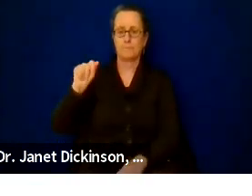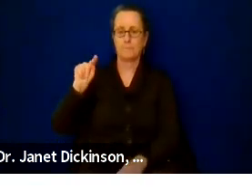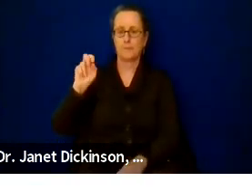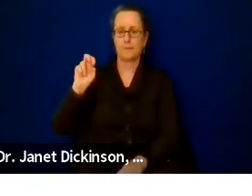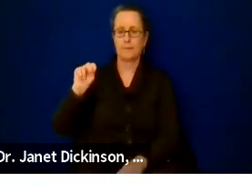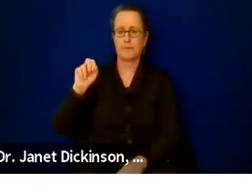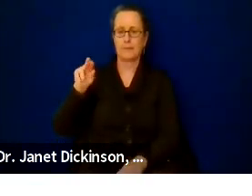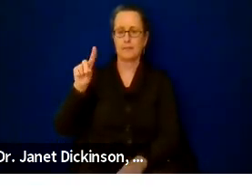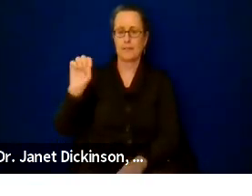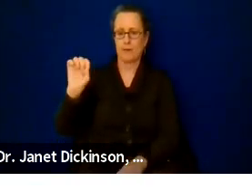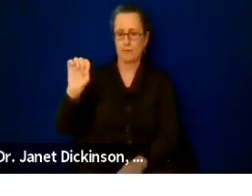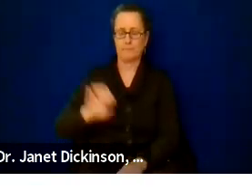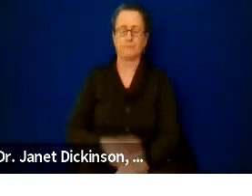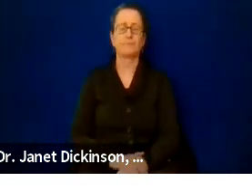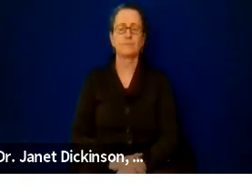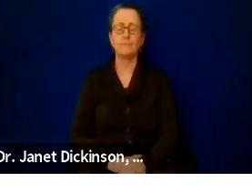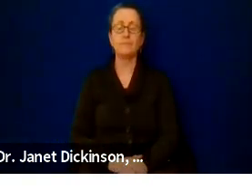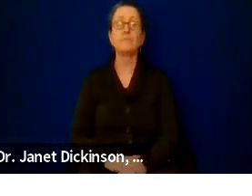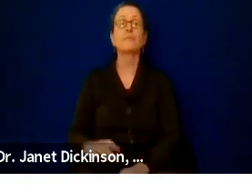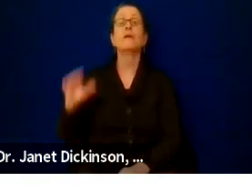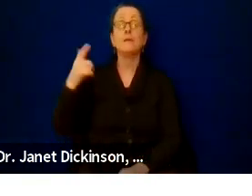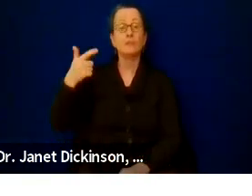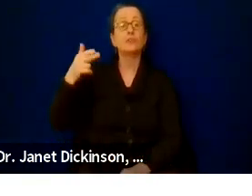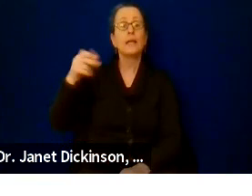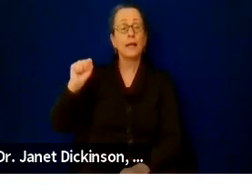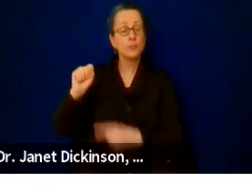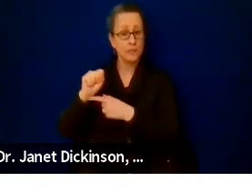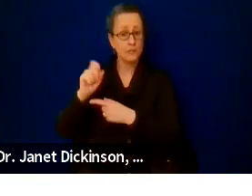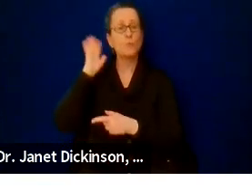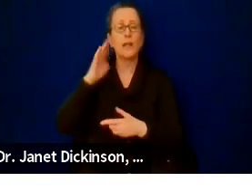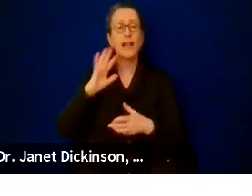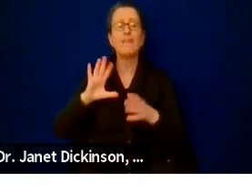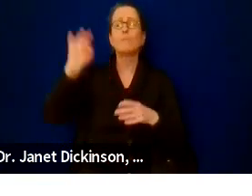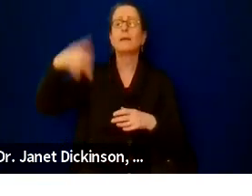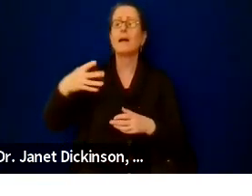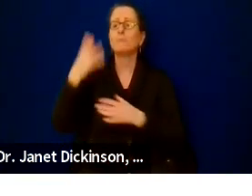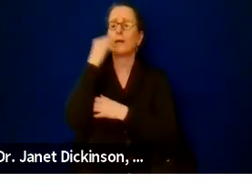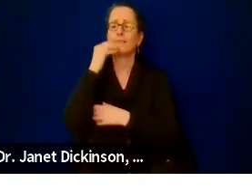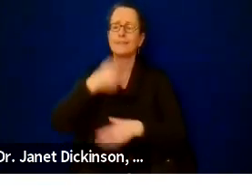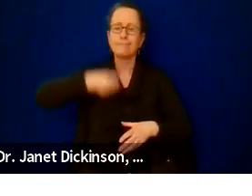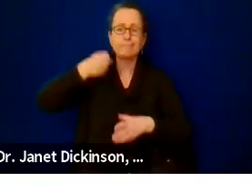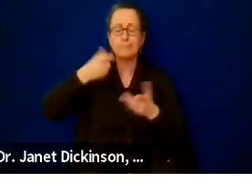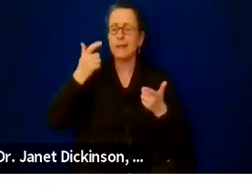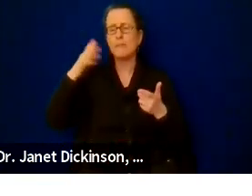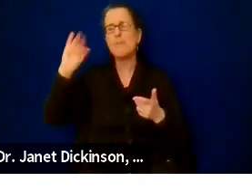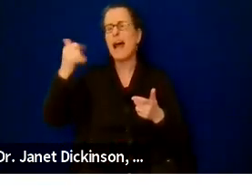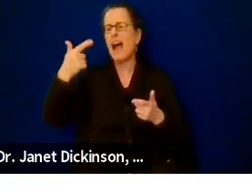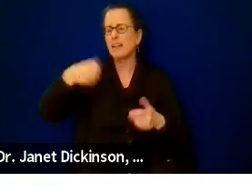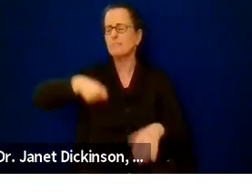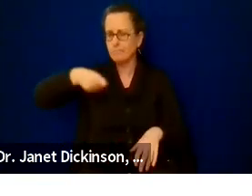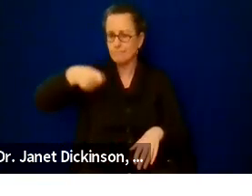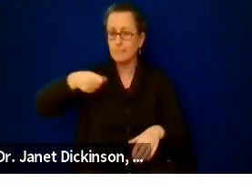At the high school, we will be doing grab and go breakfast in the cafeteria and the gymnasium. If there's a need